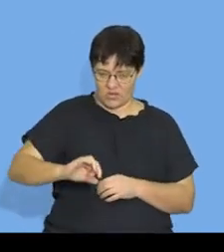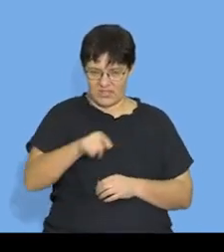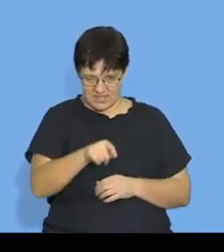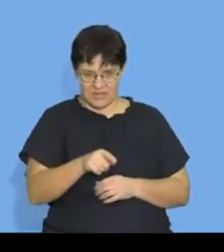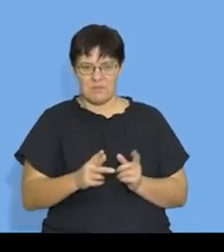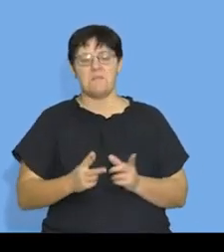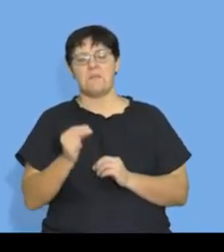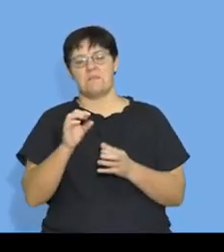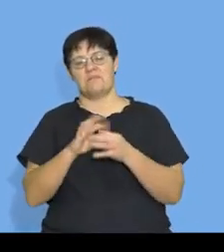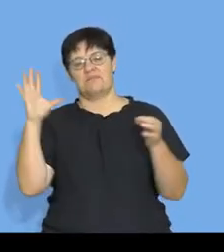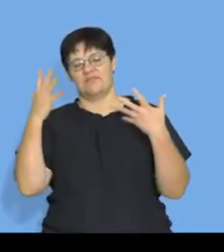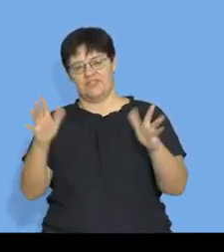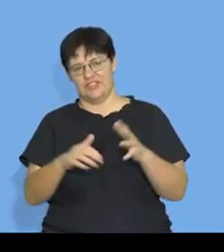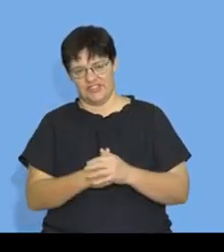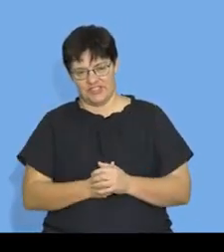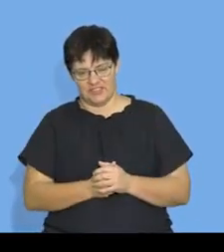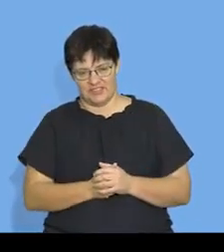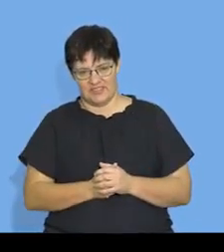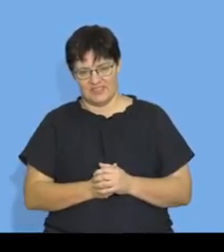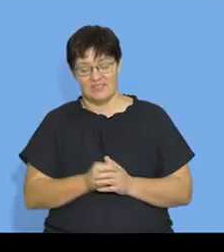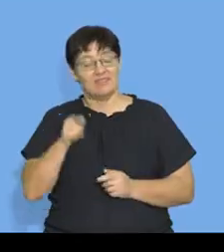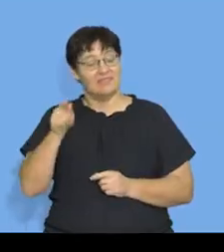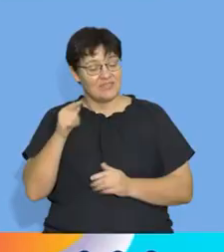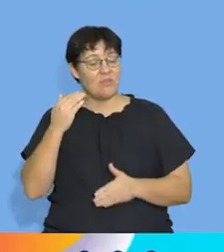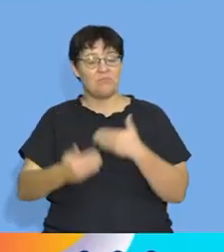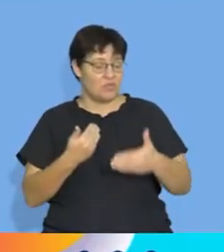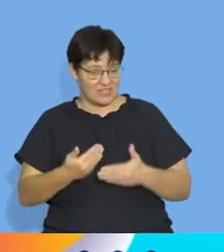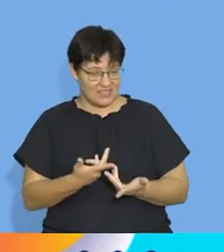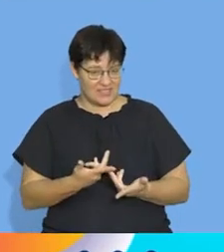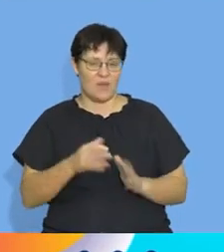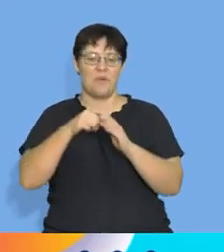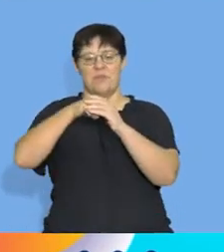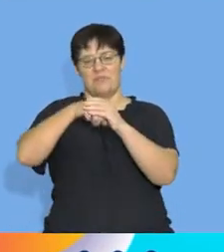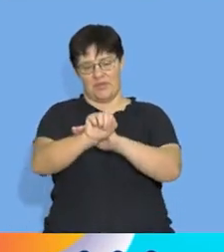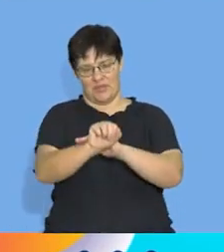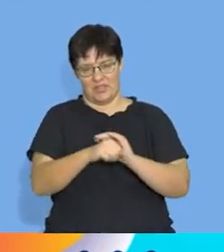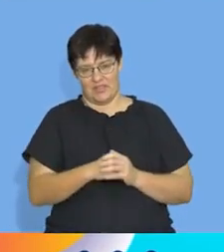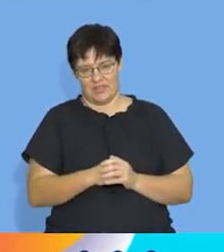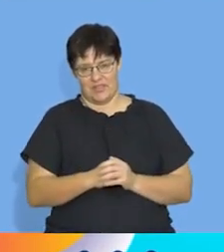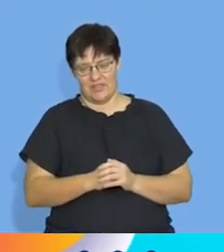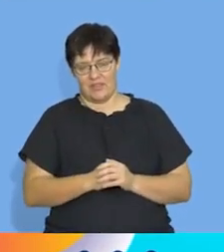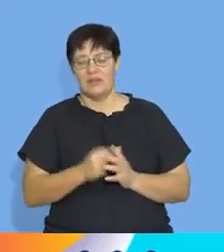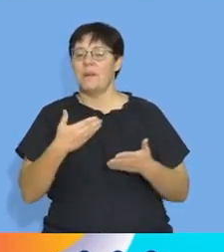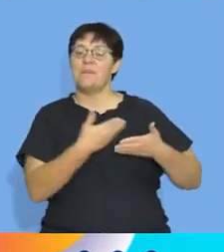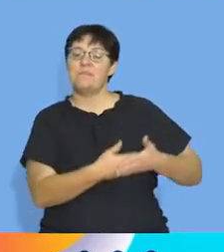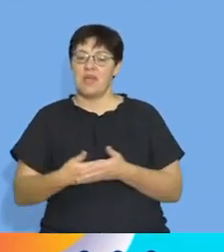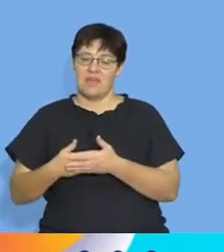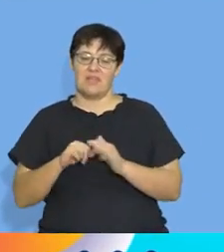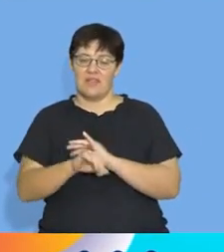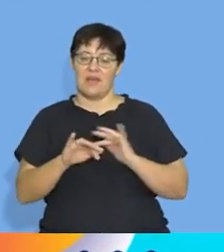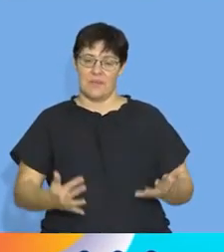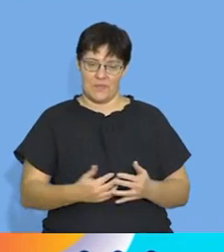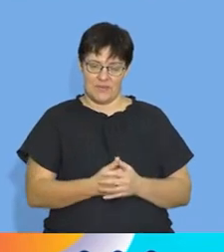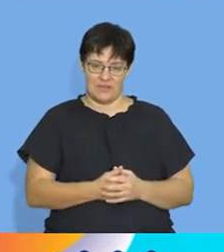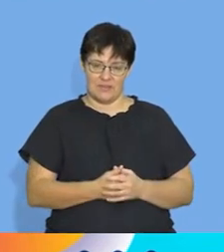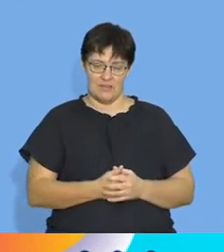with the umbilical cord that has been released. So guys, that process is the process of birth and how the baby